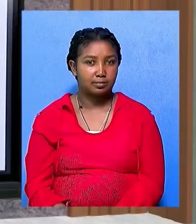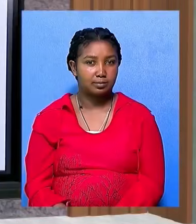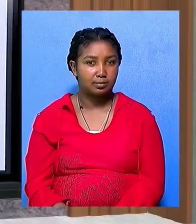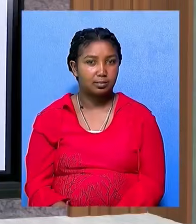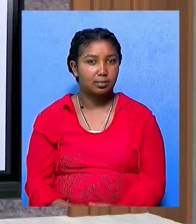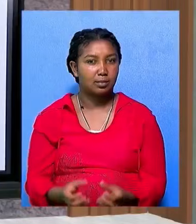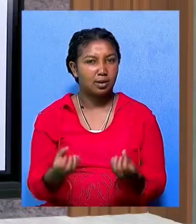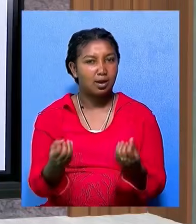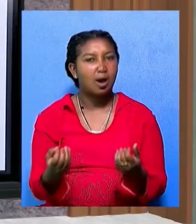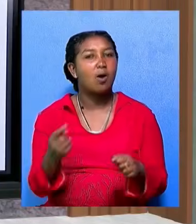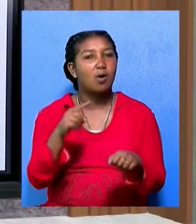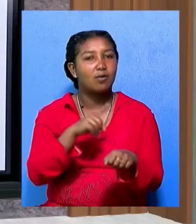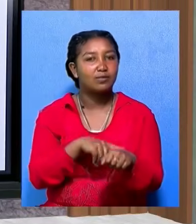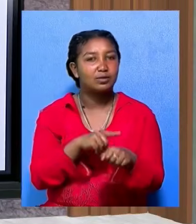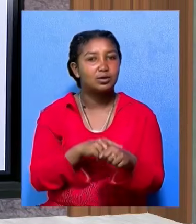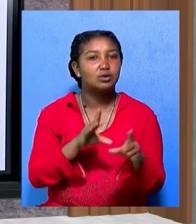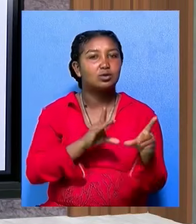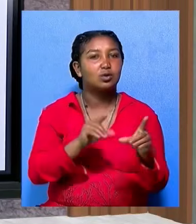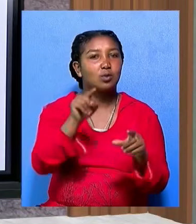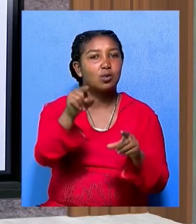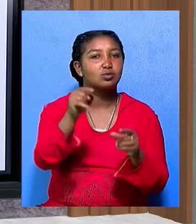How often do you go to school?